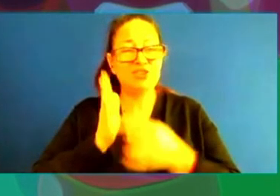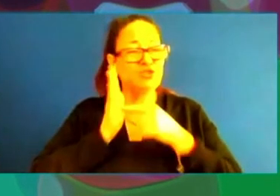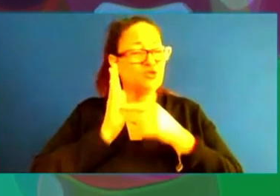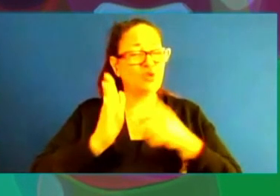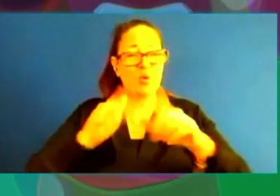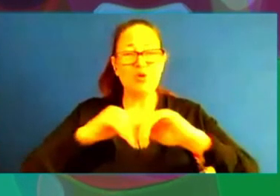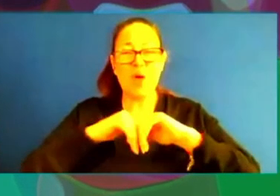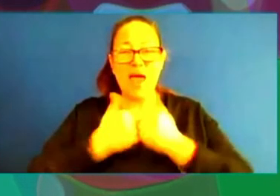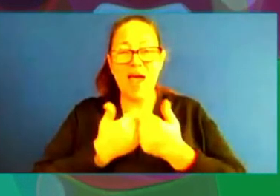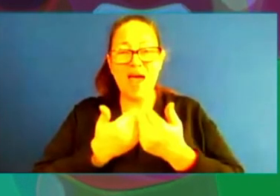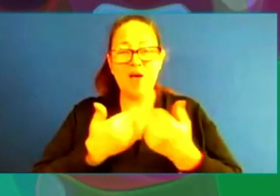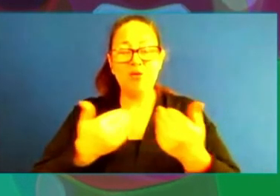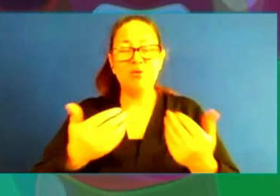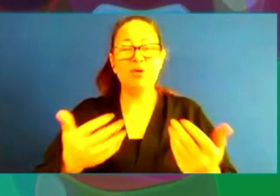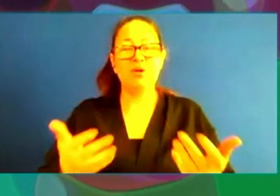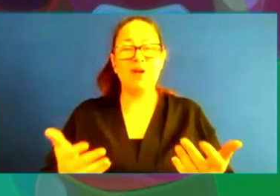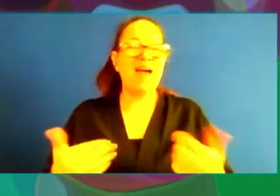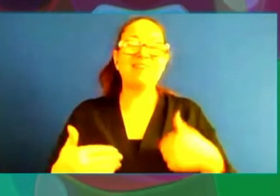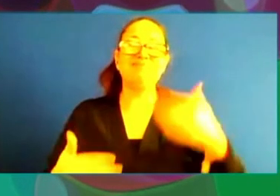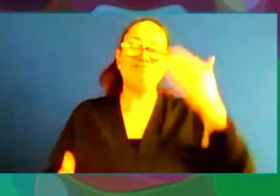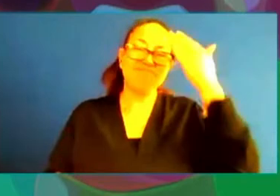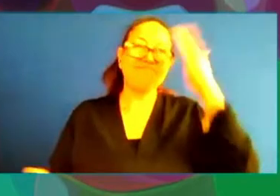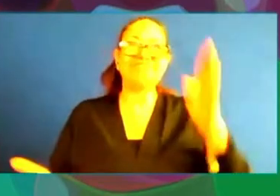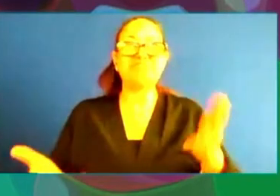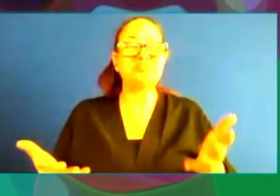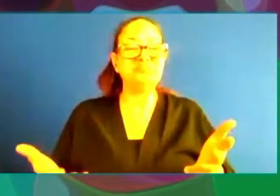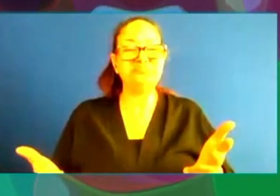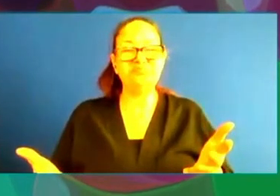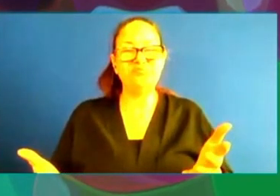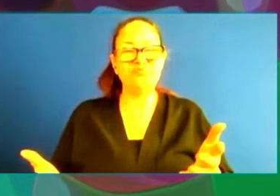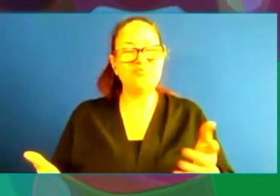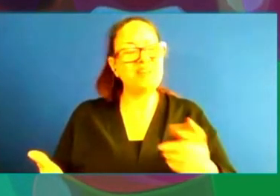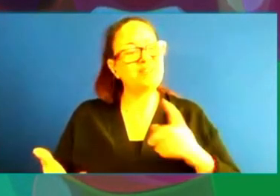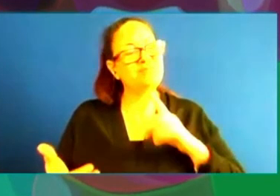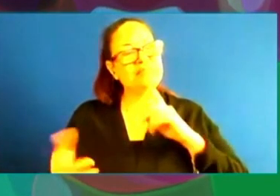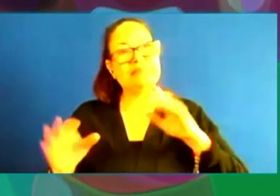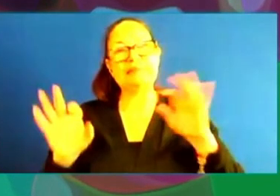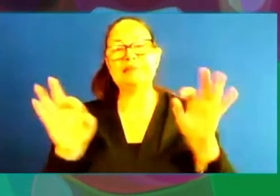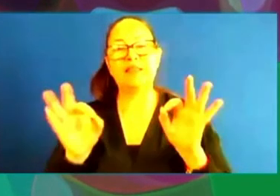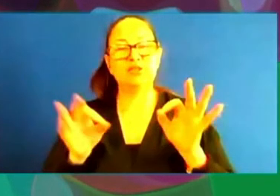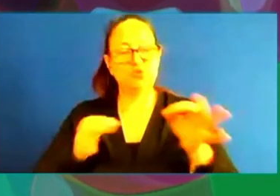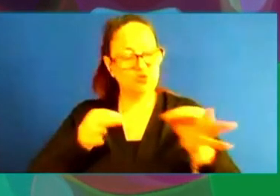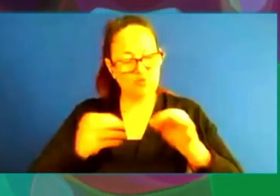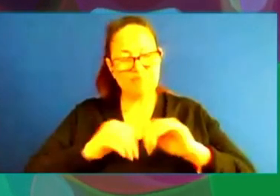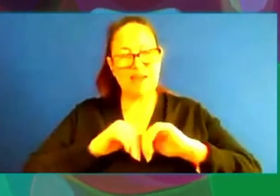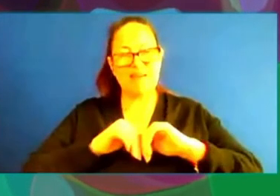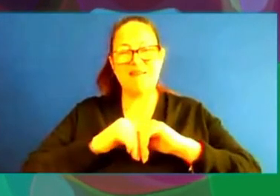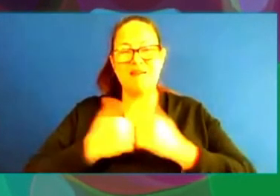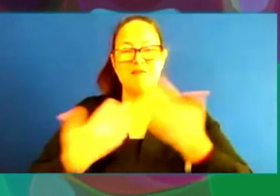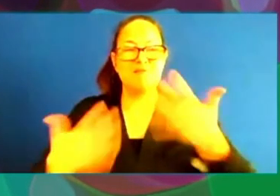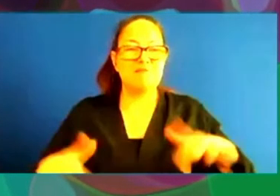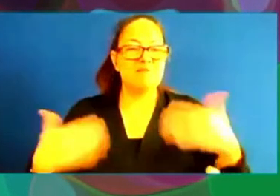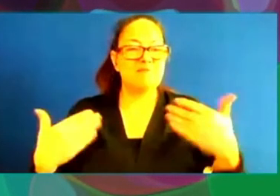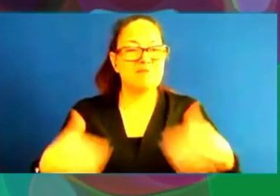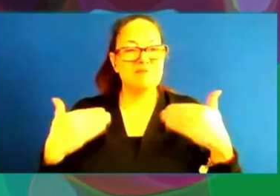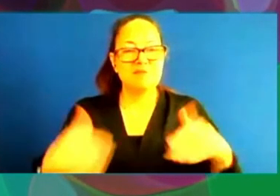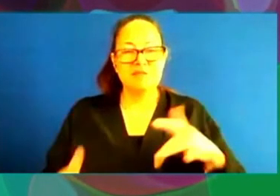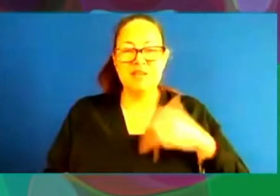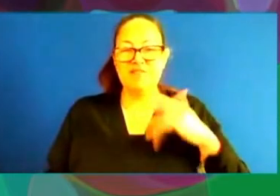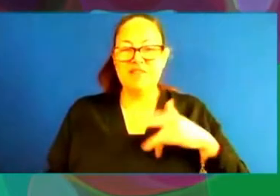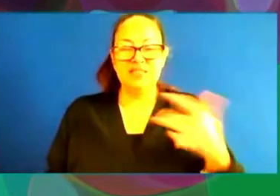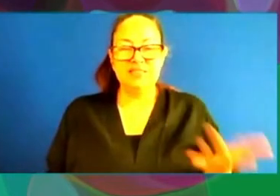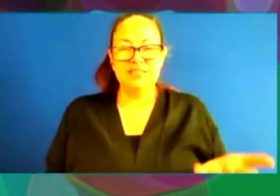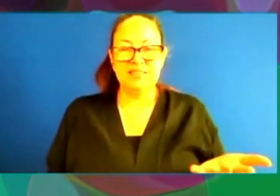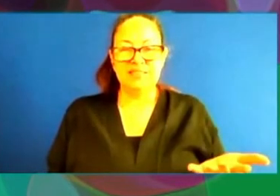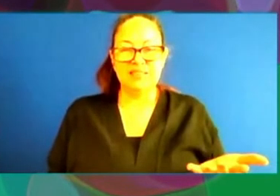just, I don't know. There's nothing to describe like how that feels to me, you know, like, and